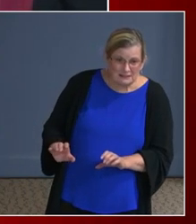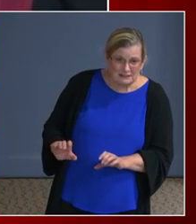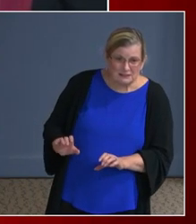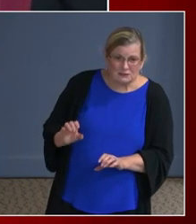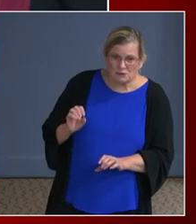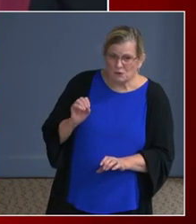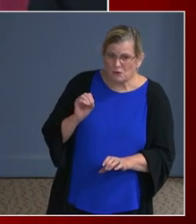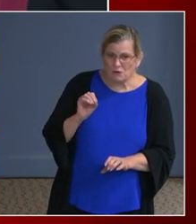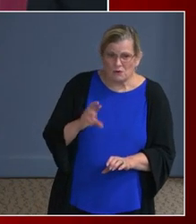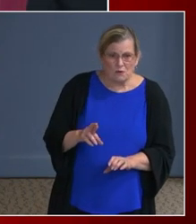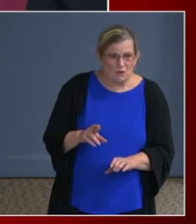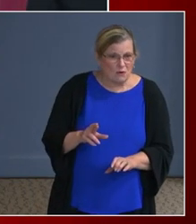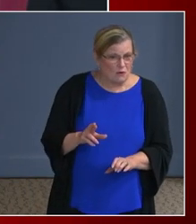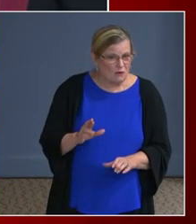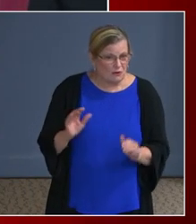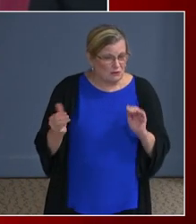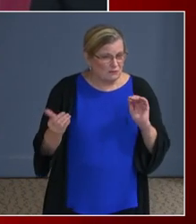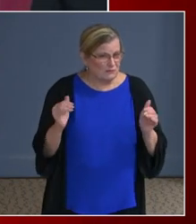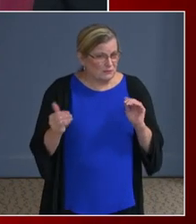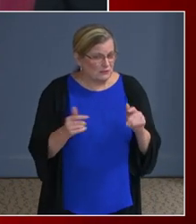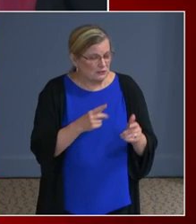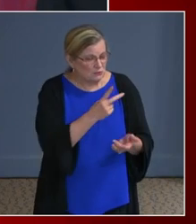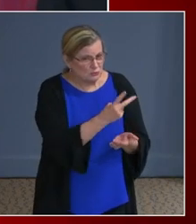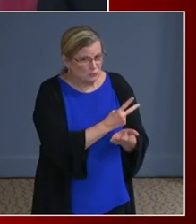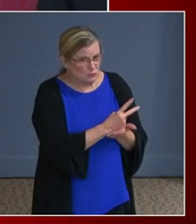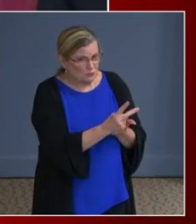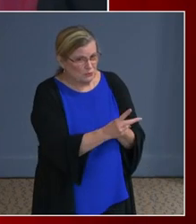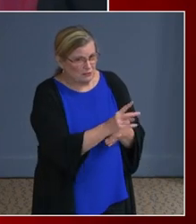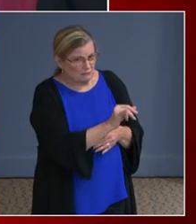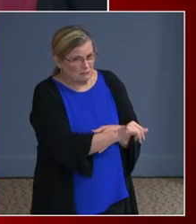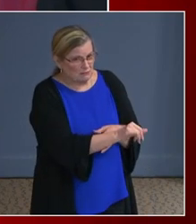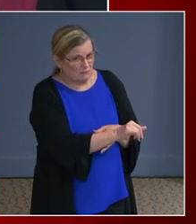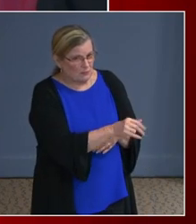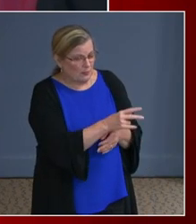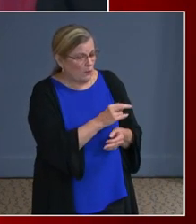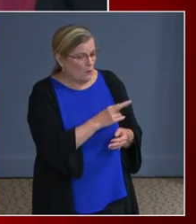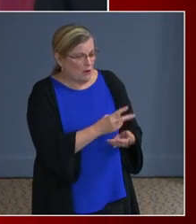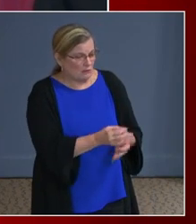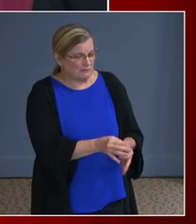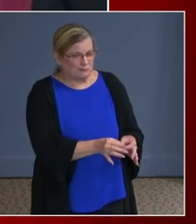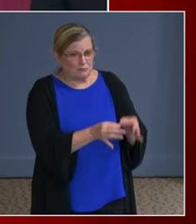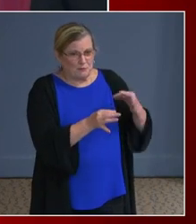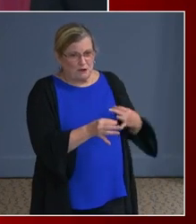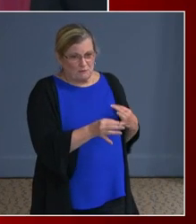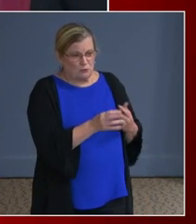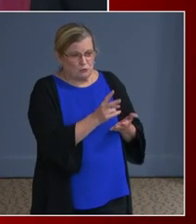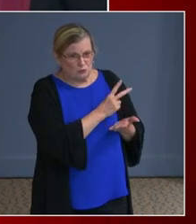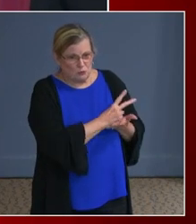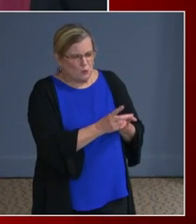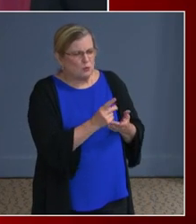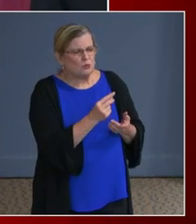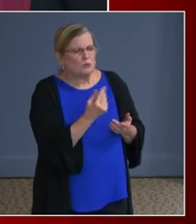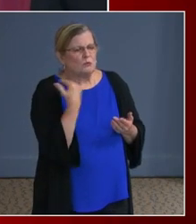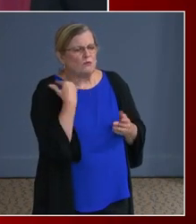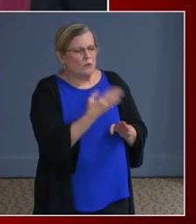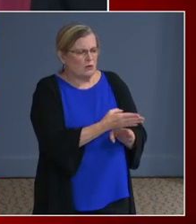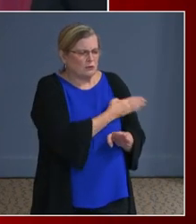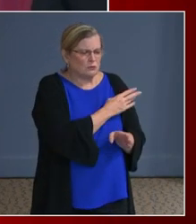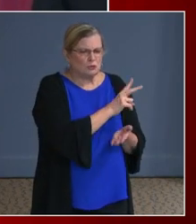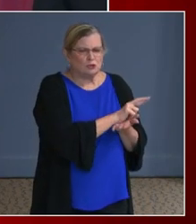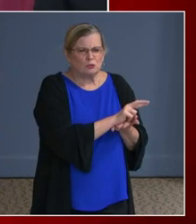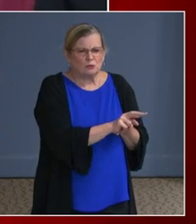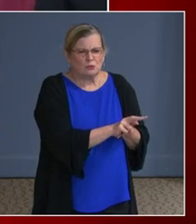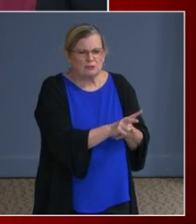weeks. So when we look at travel, we look at, did you travel in the preceding 2 weeks where the virus could be incubating and you could potentially show